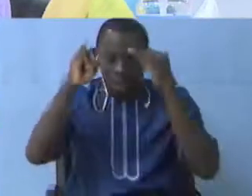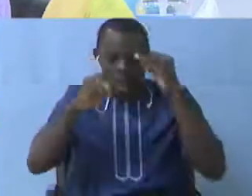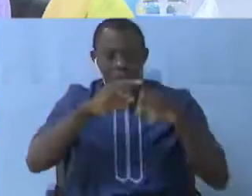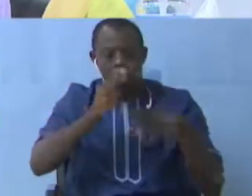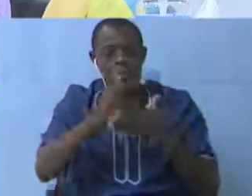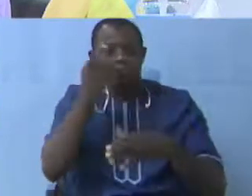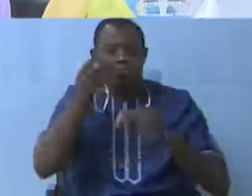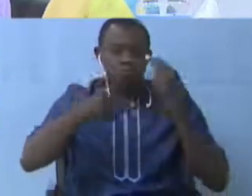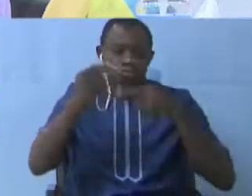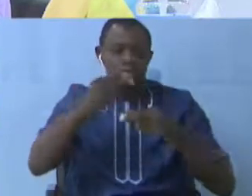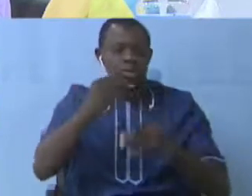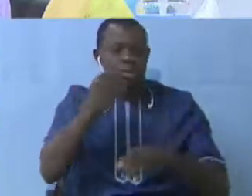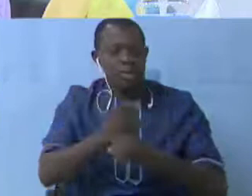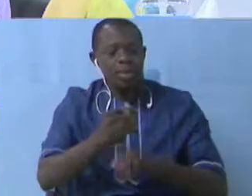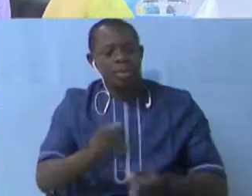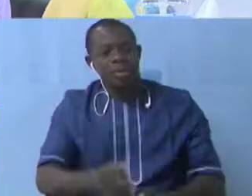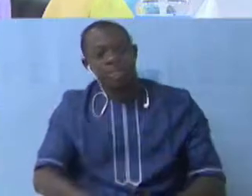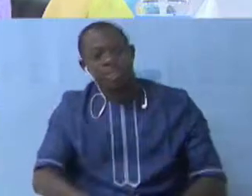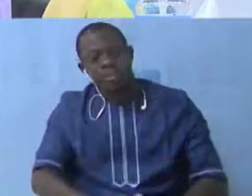nii dal dina nañ ko àggale.